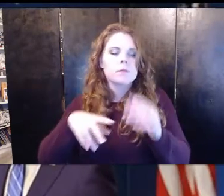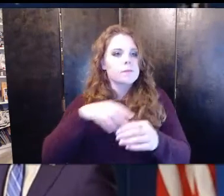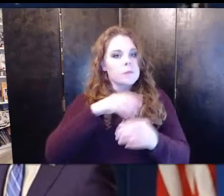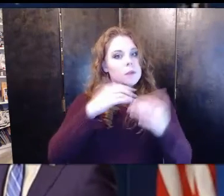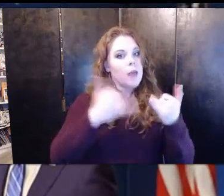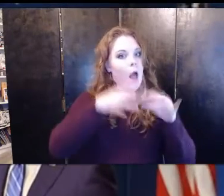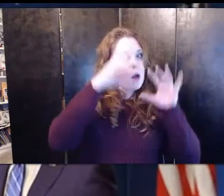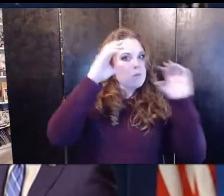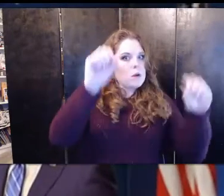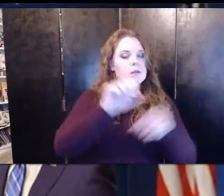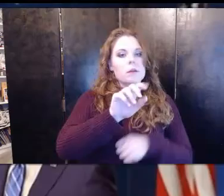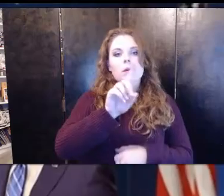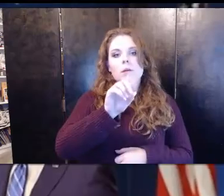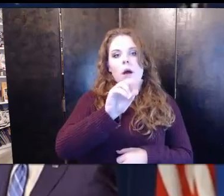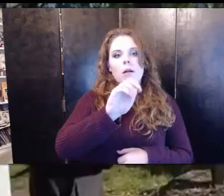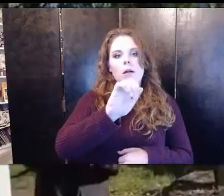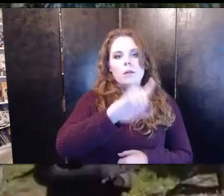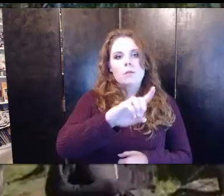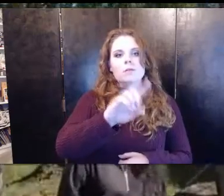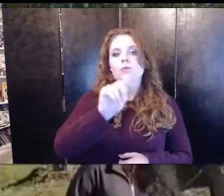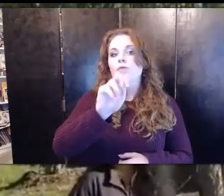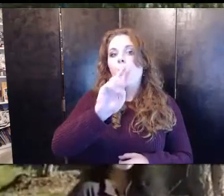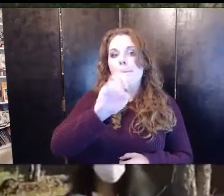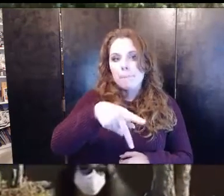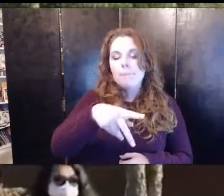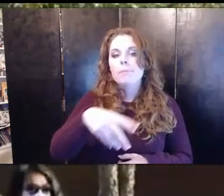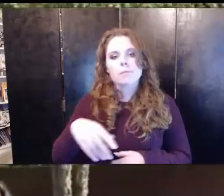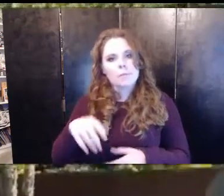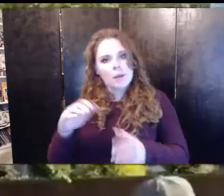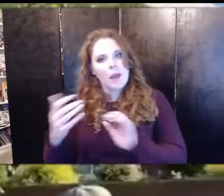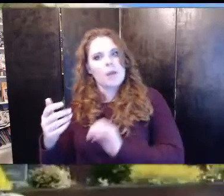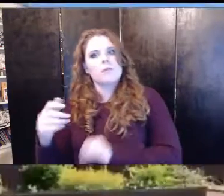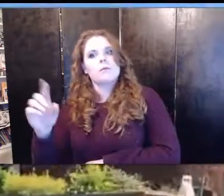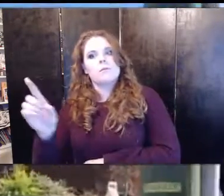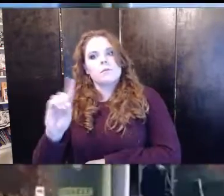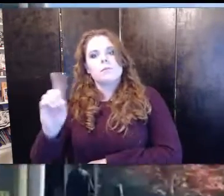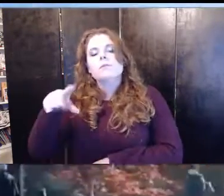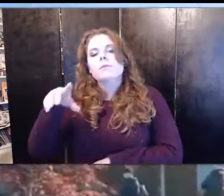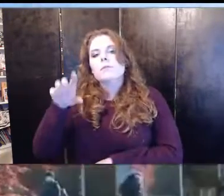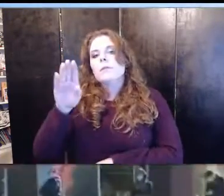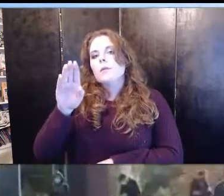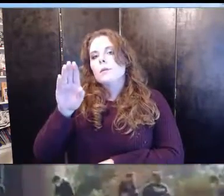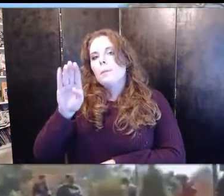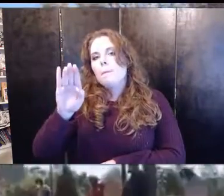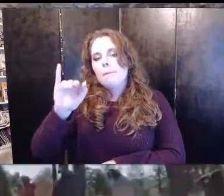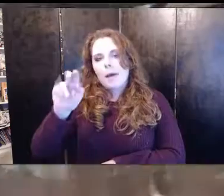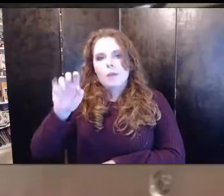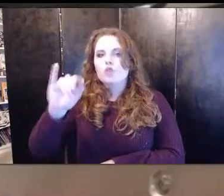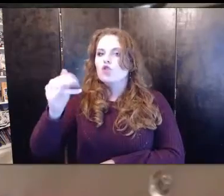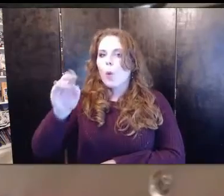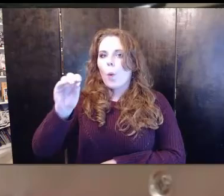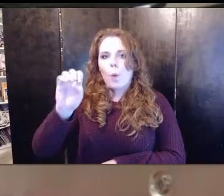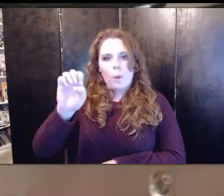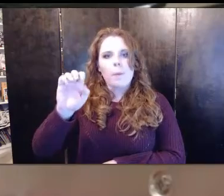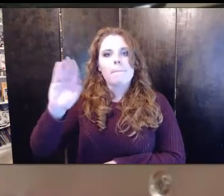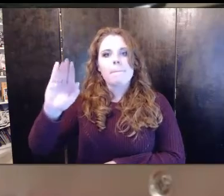Democratic opponent, Joe Biden. The voter turnout in this election was much higher than previous elections. The popular vote in each state,